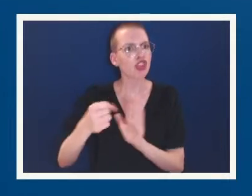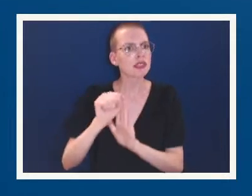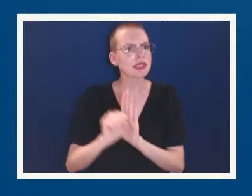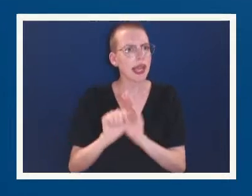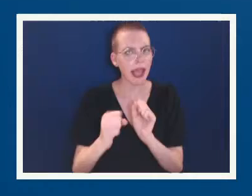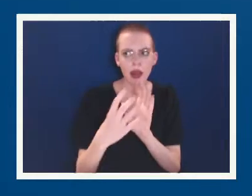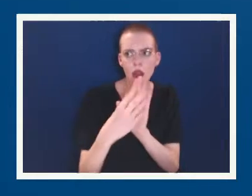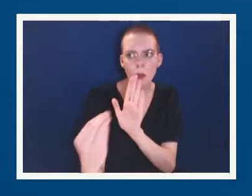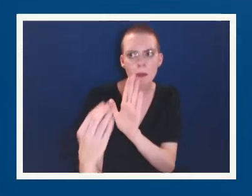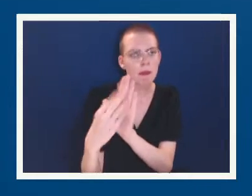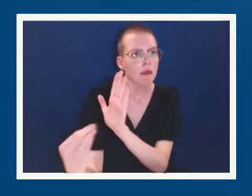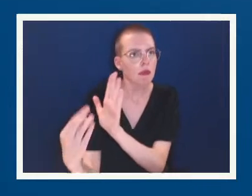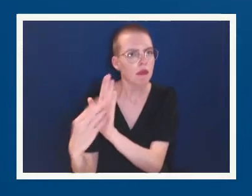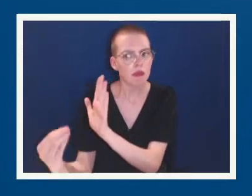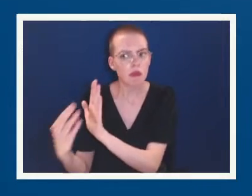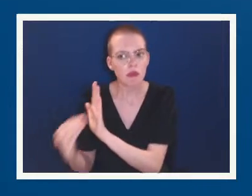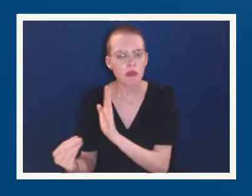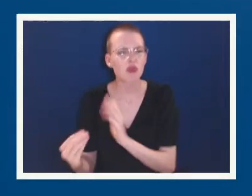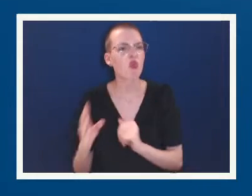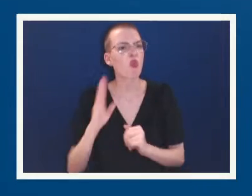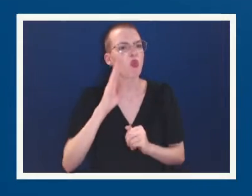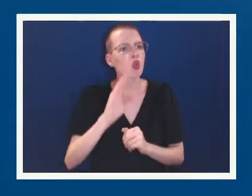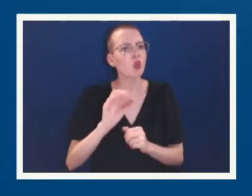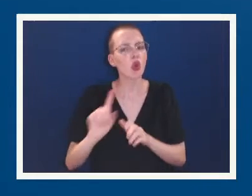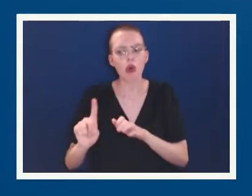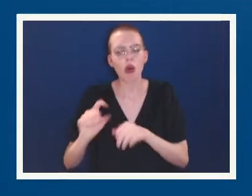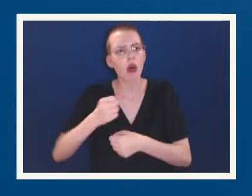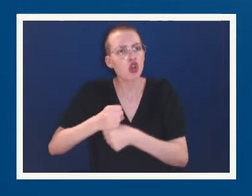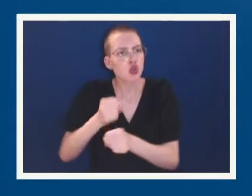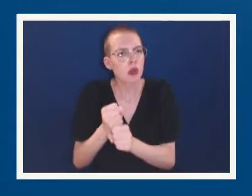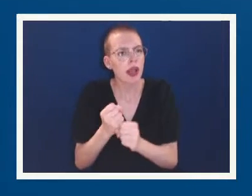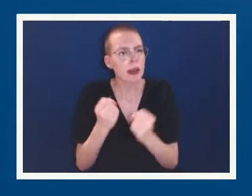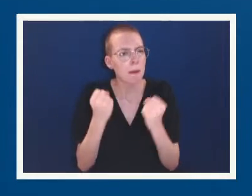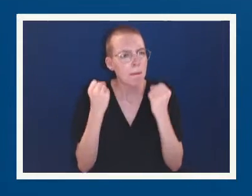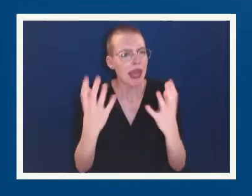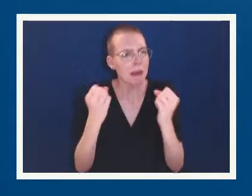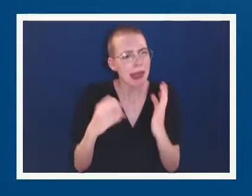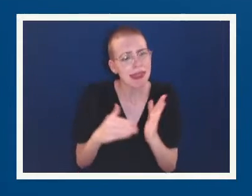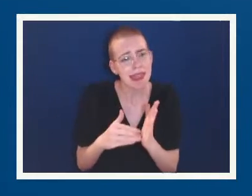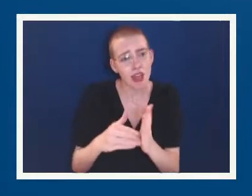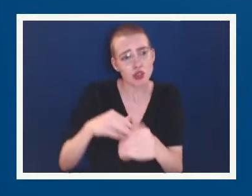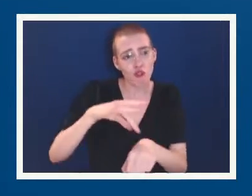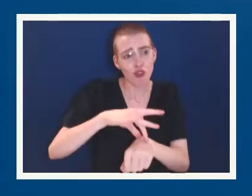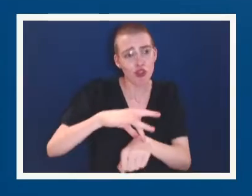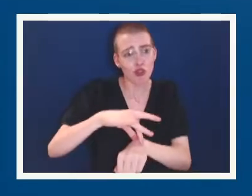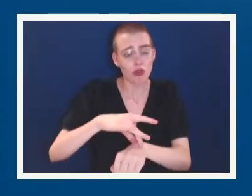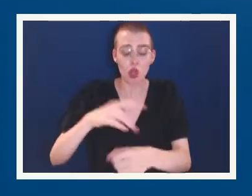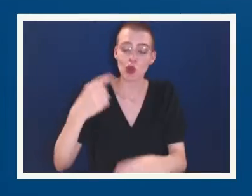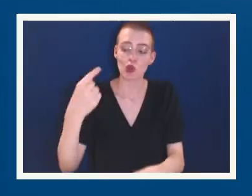of thousands of green energy jobs right here in Pennsylvania and lead the nation.